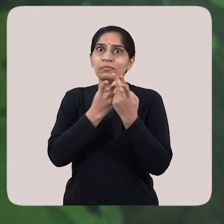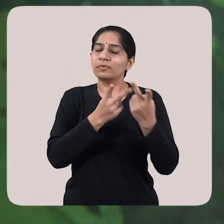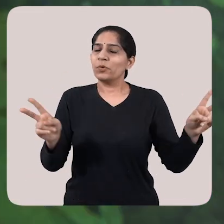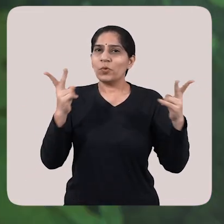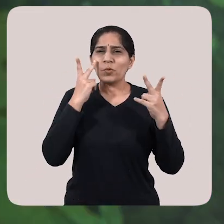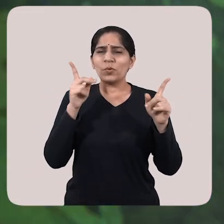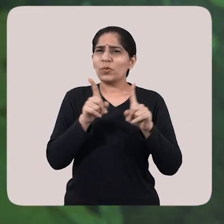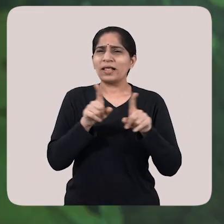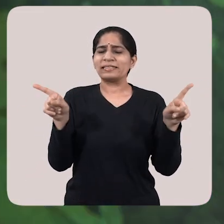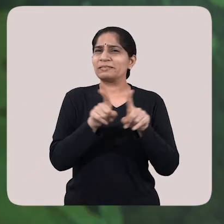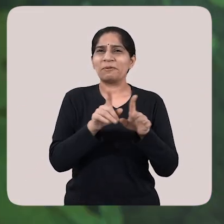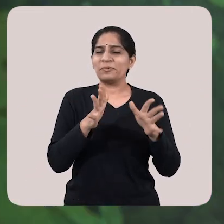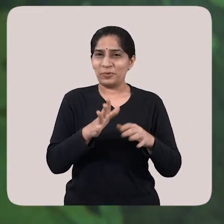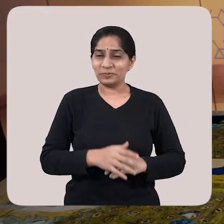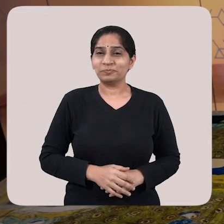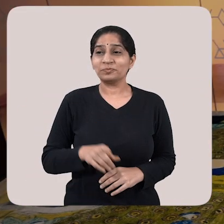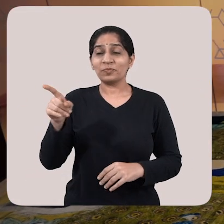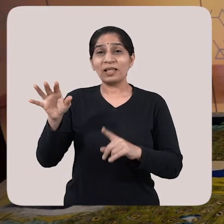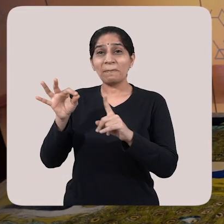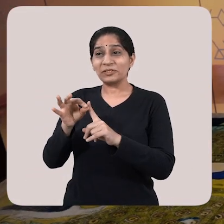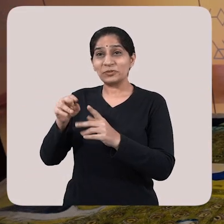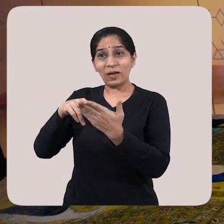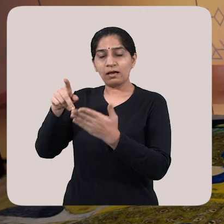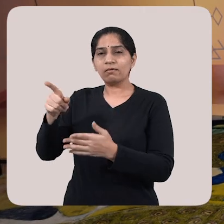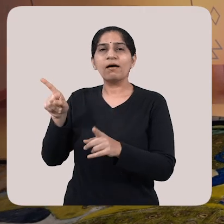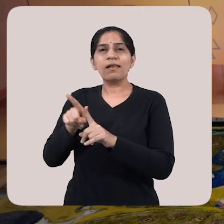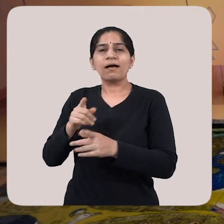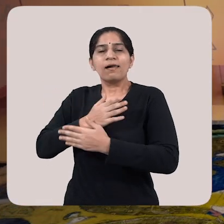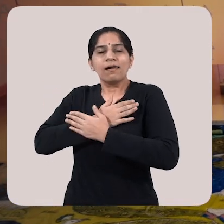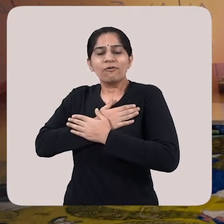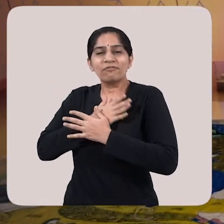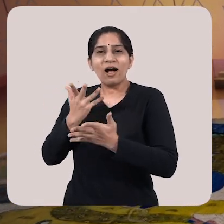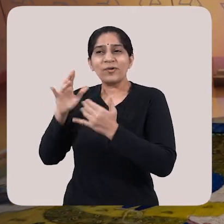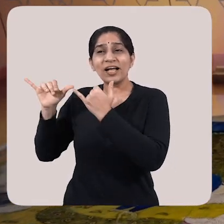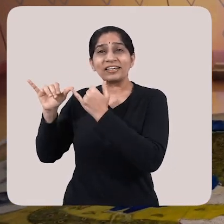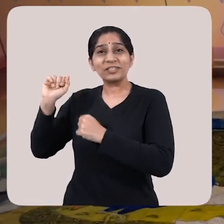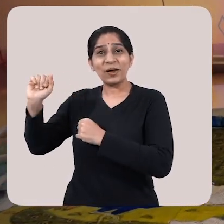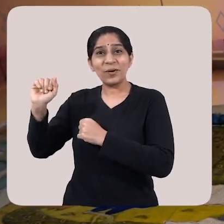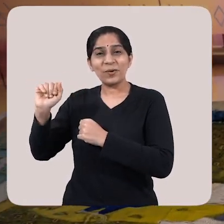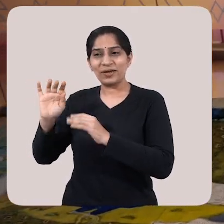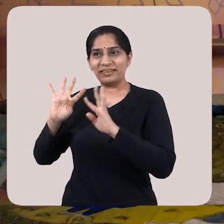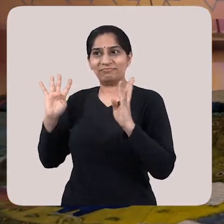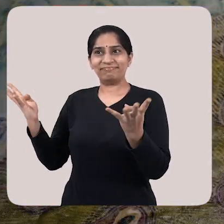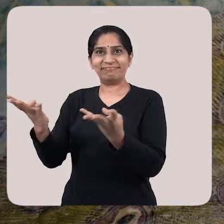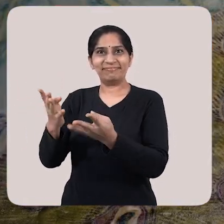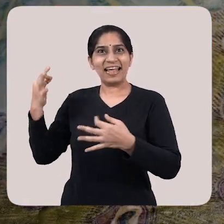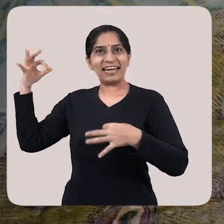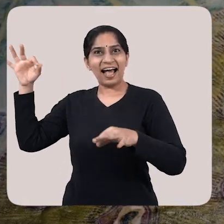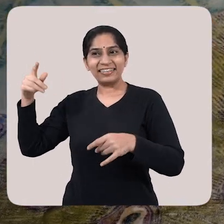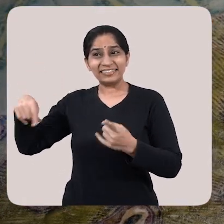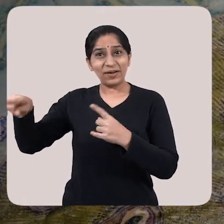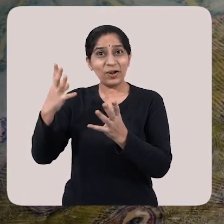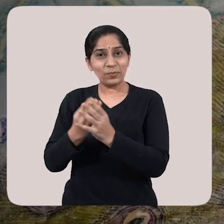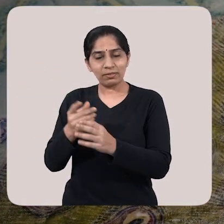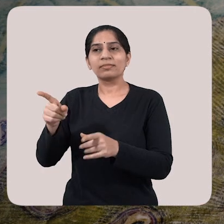connecting thread: the peacock motif. The Pichwai captures a divine dance of love, reminiscent of Krishna's Ras